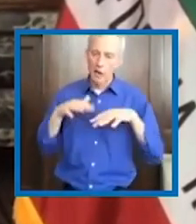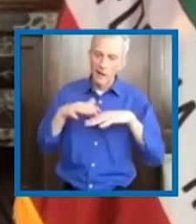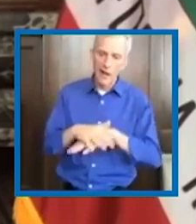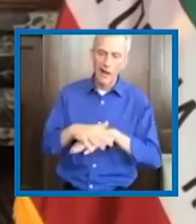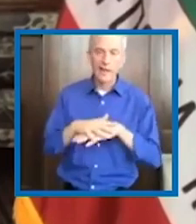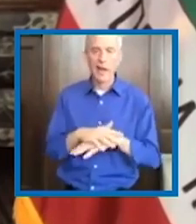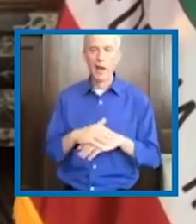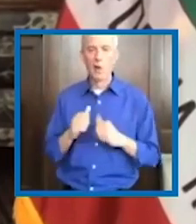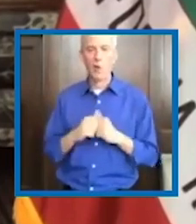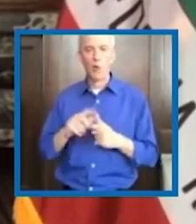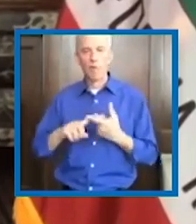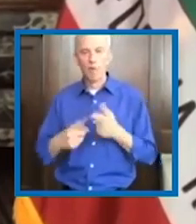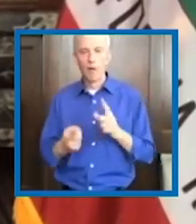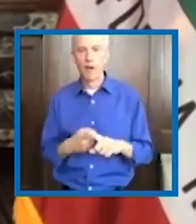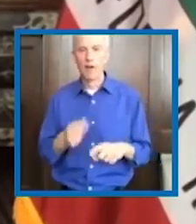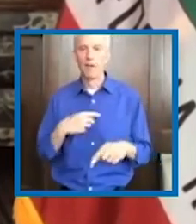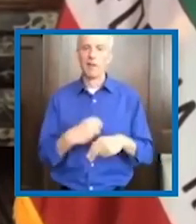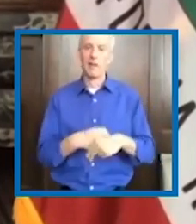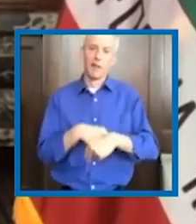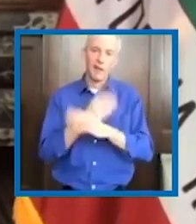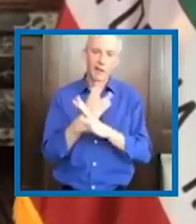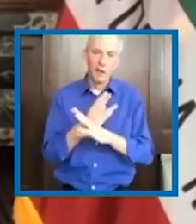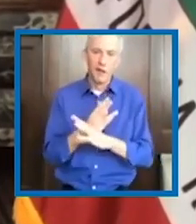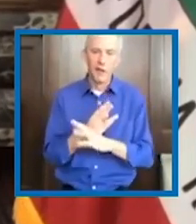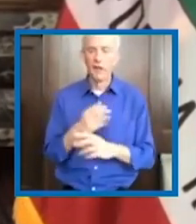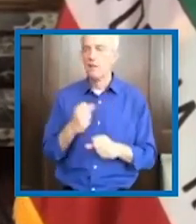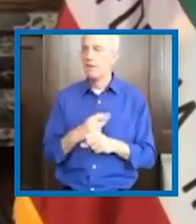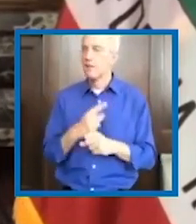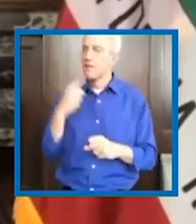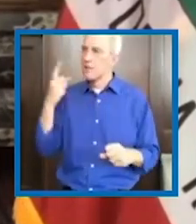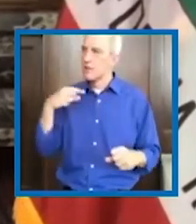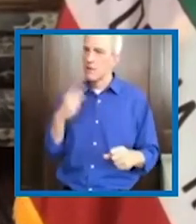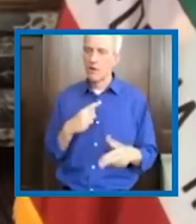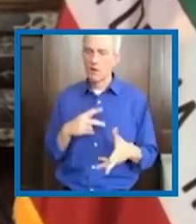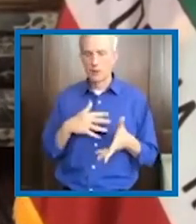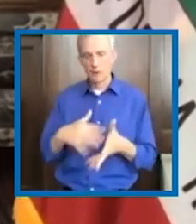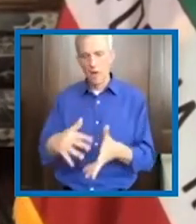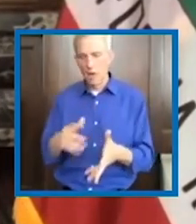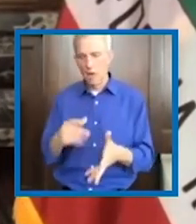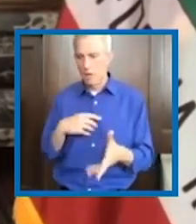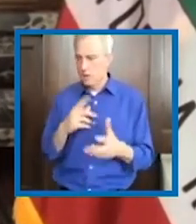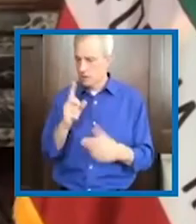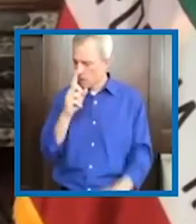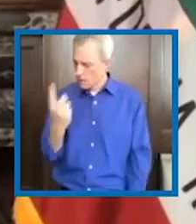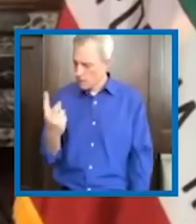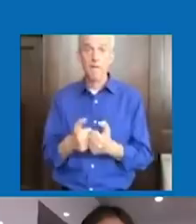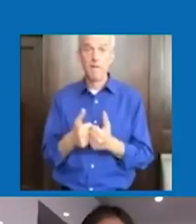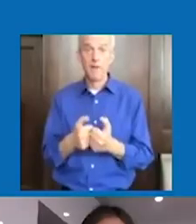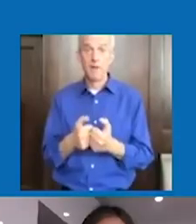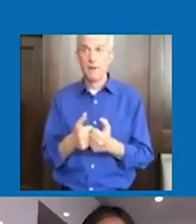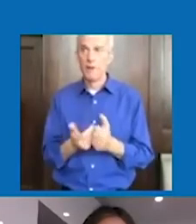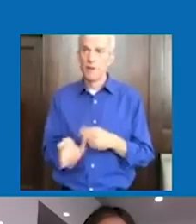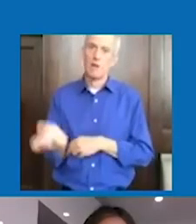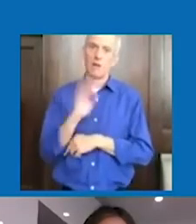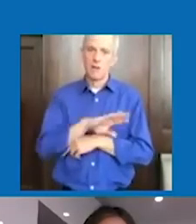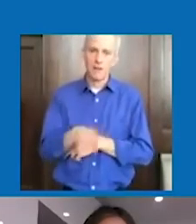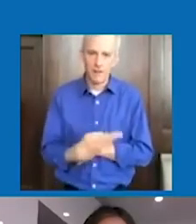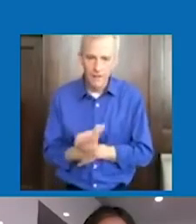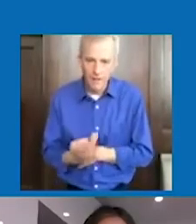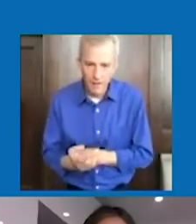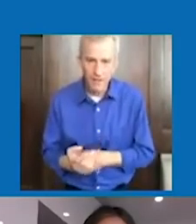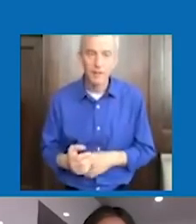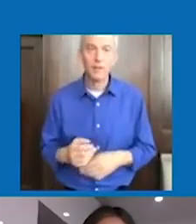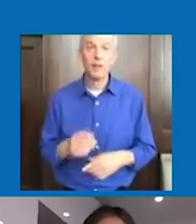person, you're going to go crazy. You can only play so many video games. Studying doesn't seem as much fun. So absolutely. And if you're part of LAUSD,